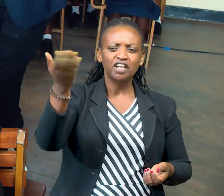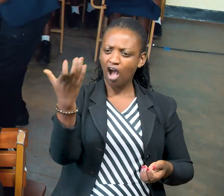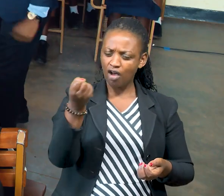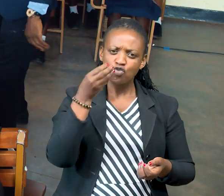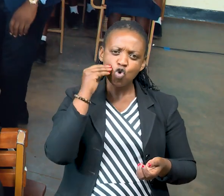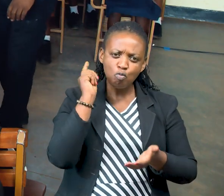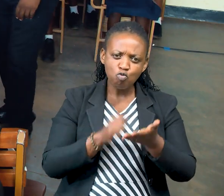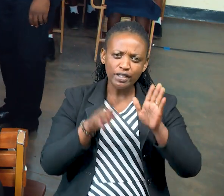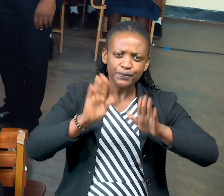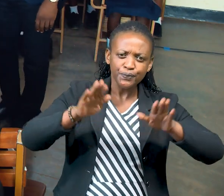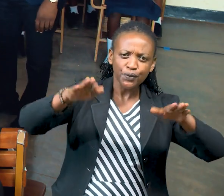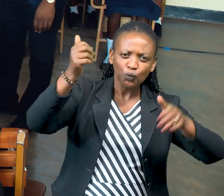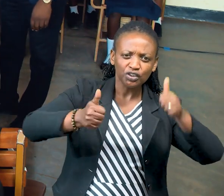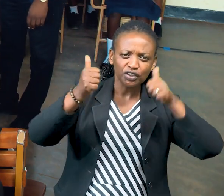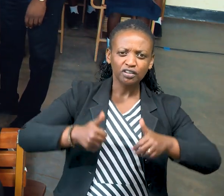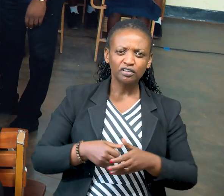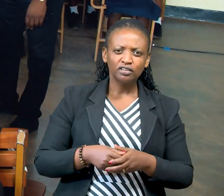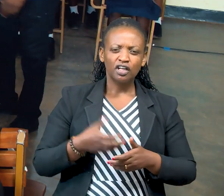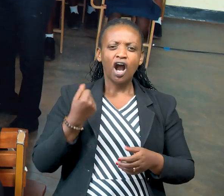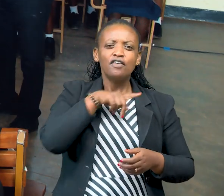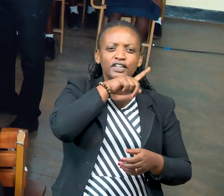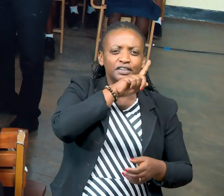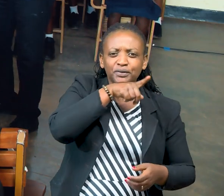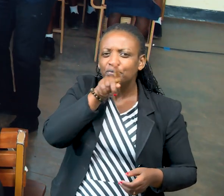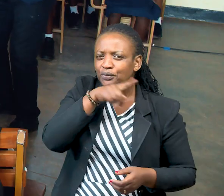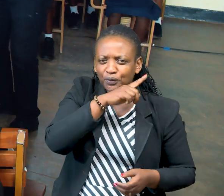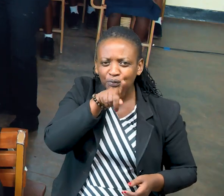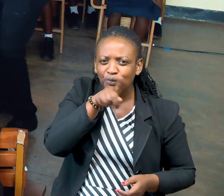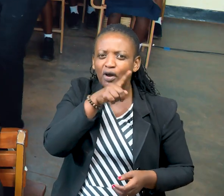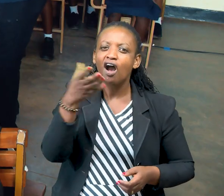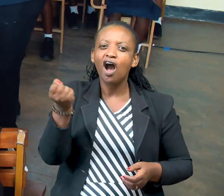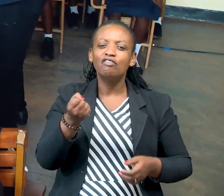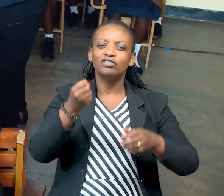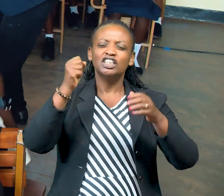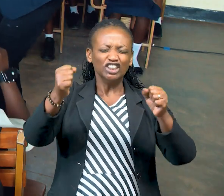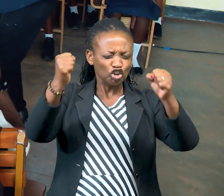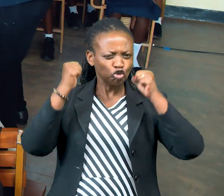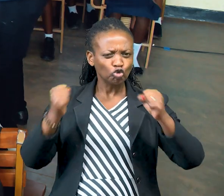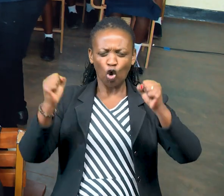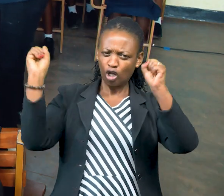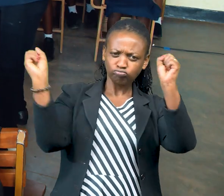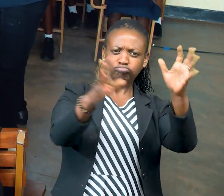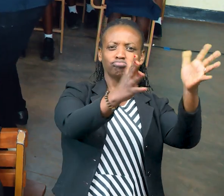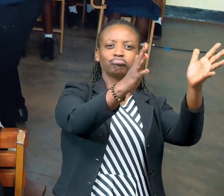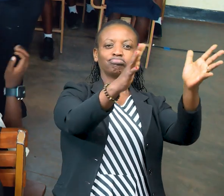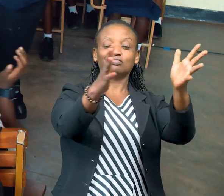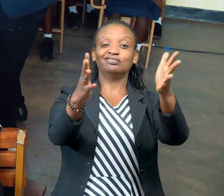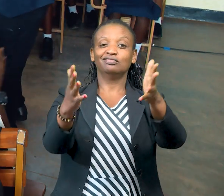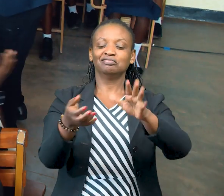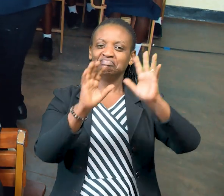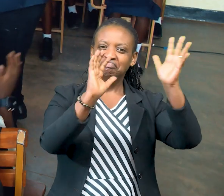Jessica, what do you have? You have Ataki. Can we clap for her? Strong hand clap, everybody.